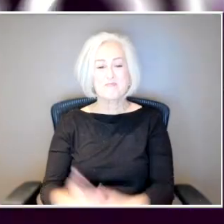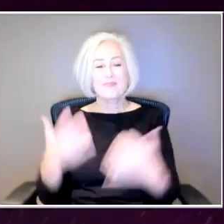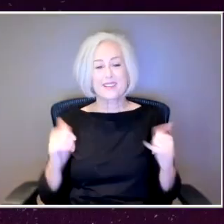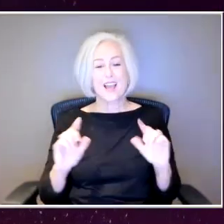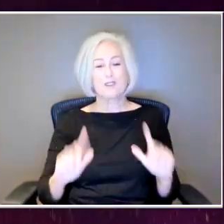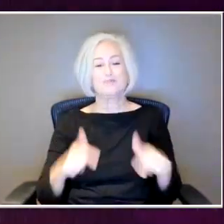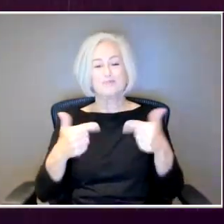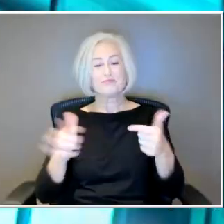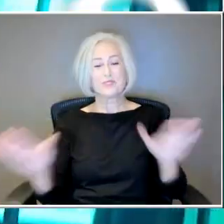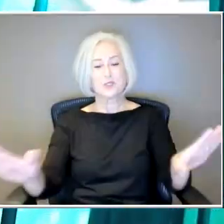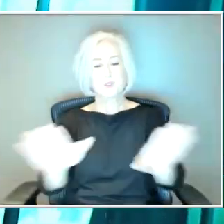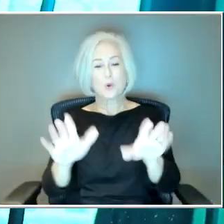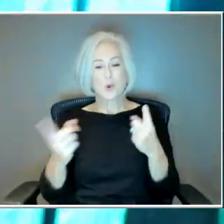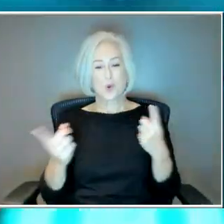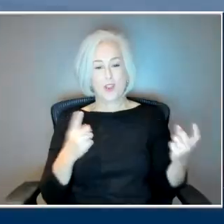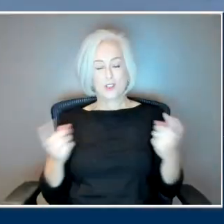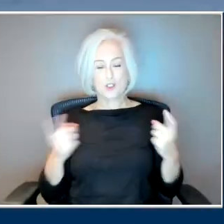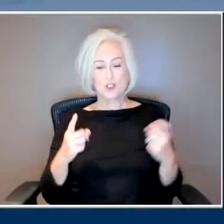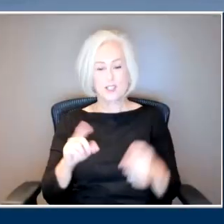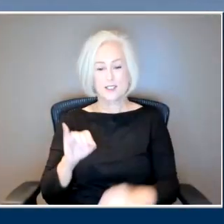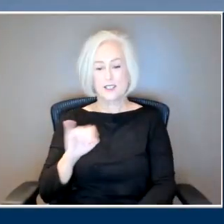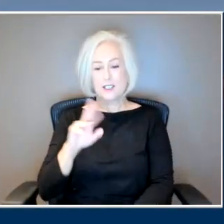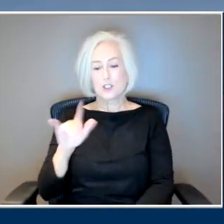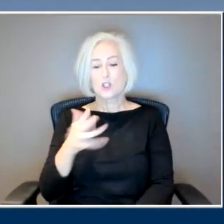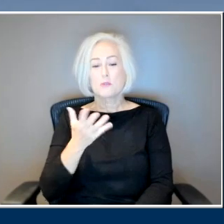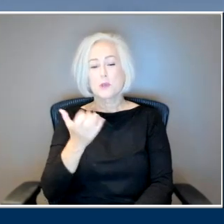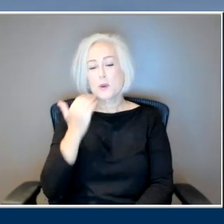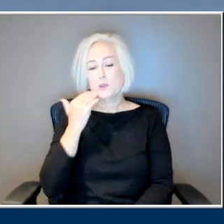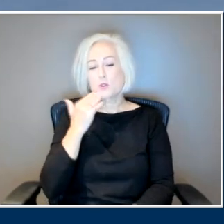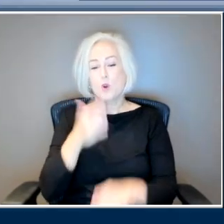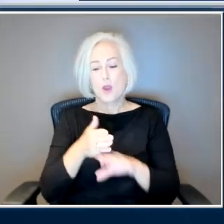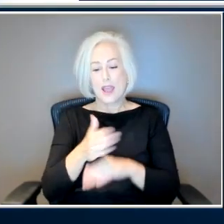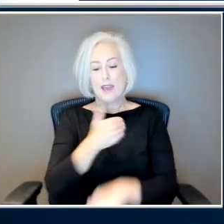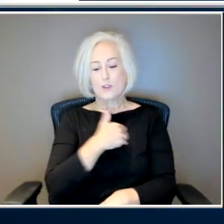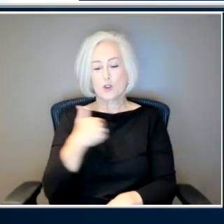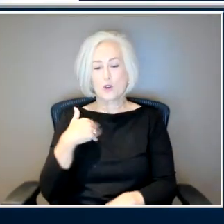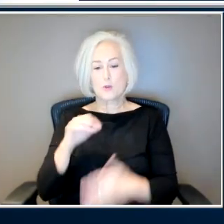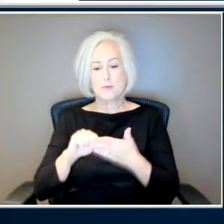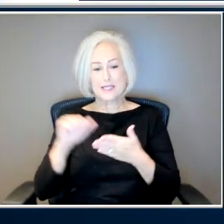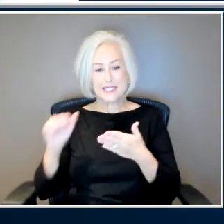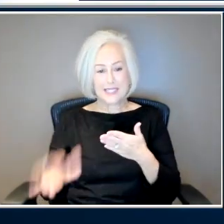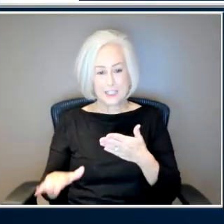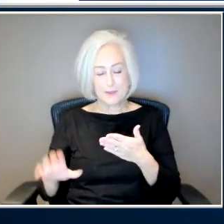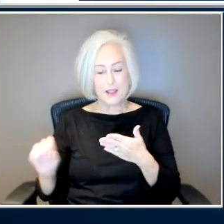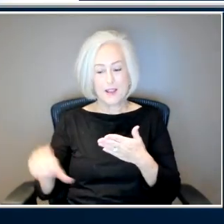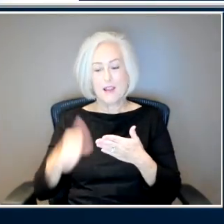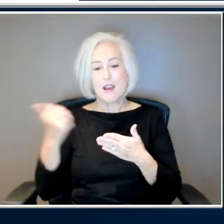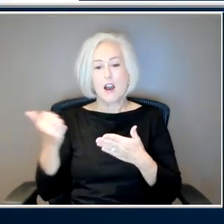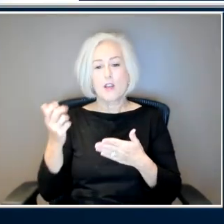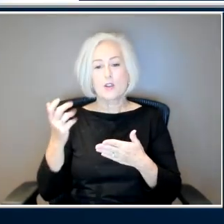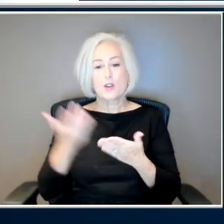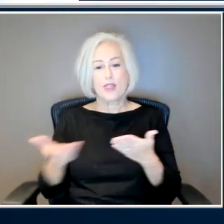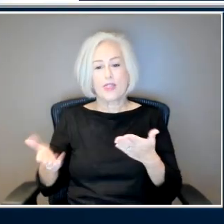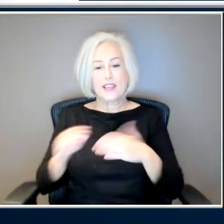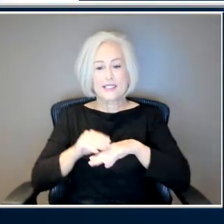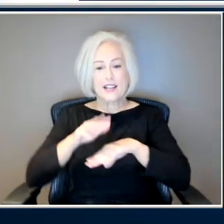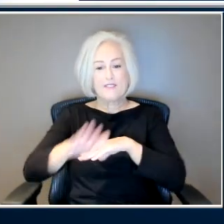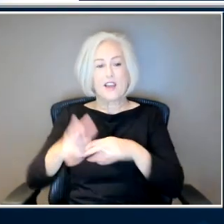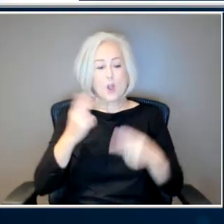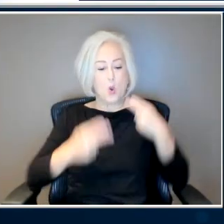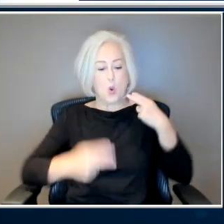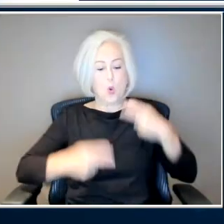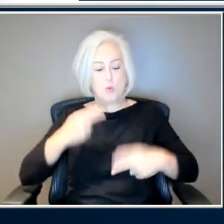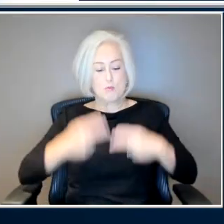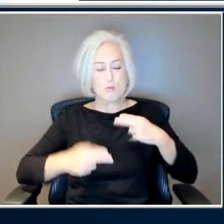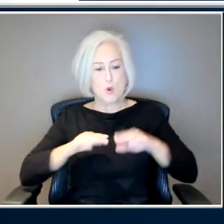this morning. And Jeremy has one. After a mastectomy, are there other ramifications like affecting hormone levels? I assume it's not as simple on the